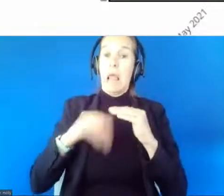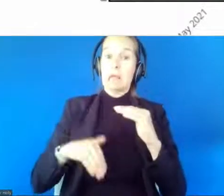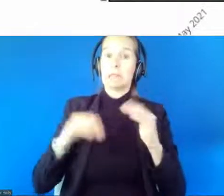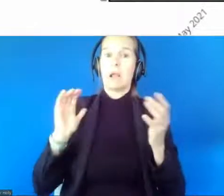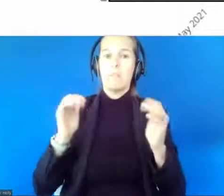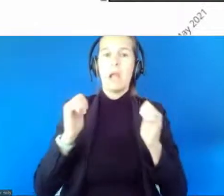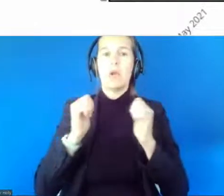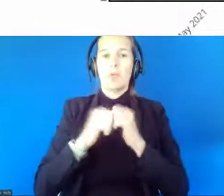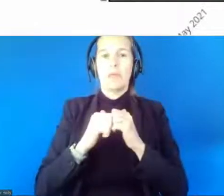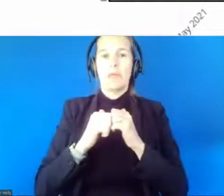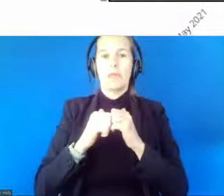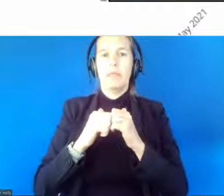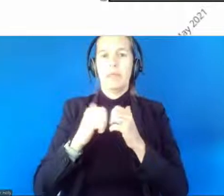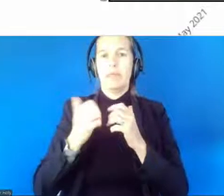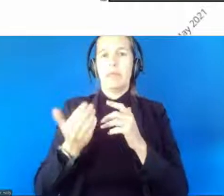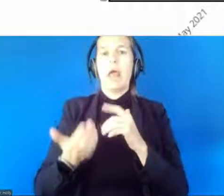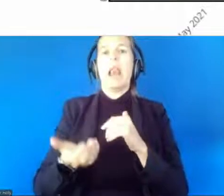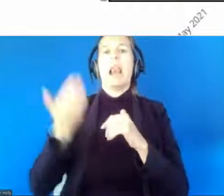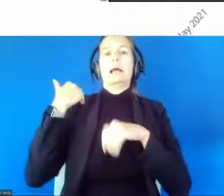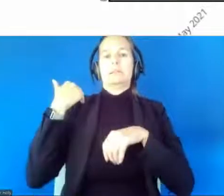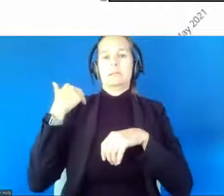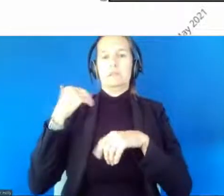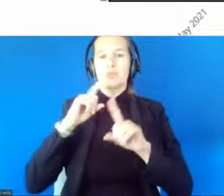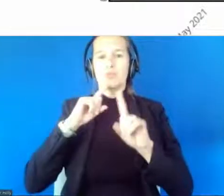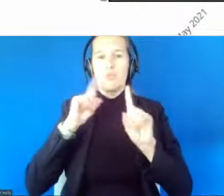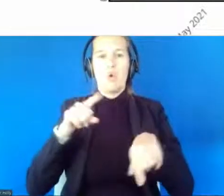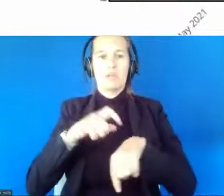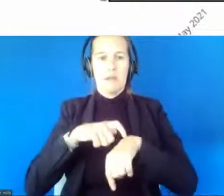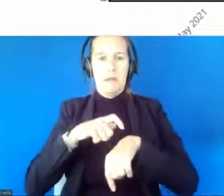had lost the last time I reported.